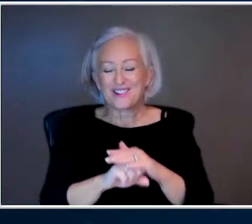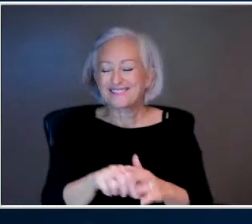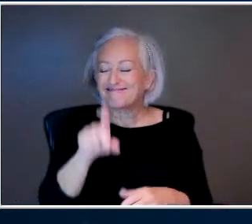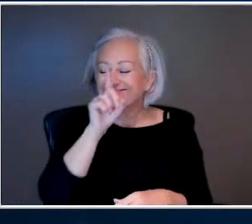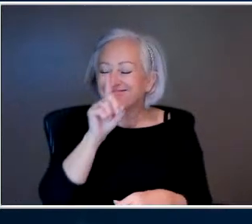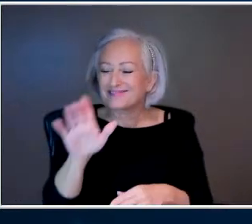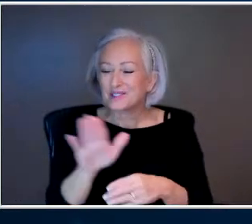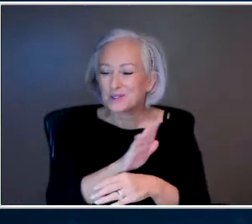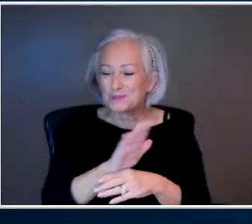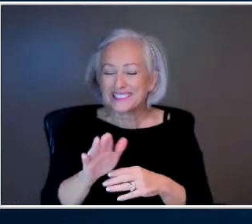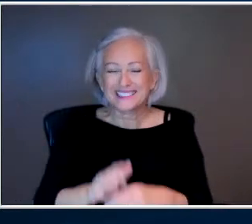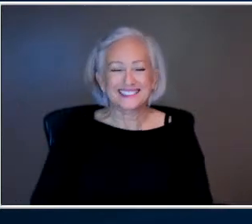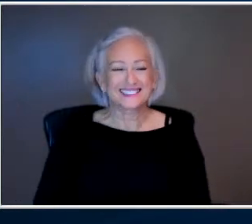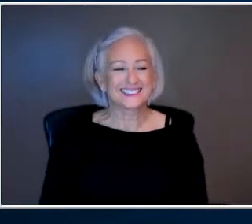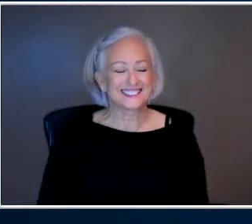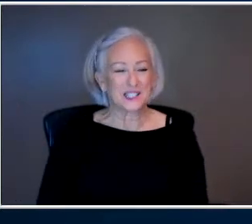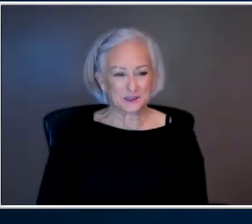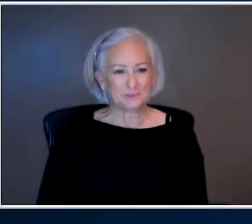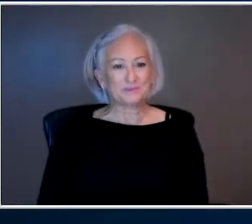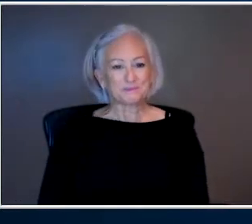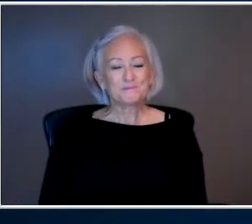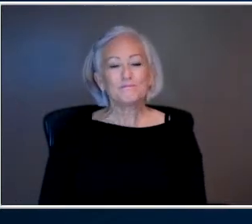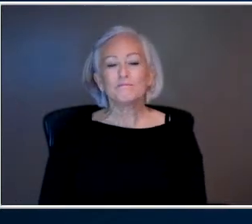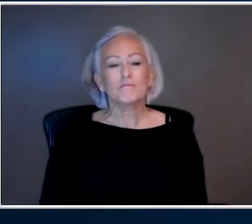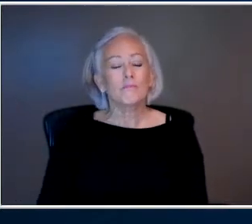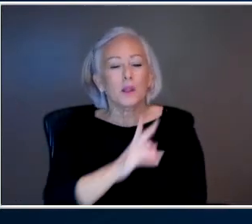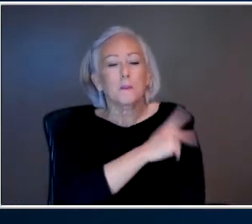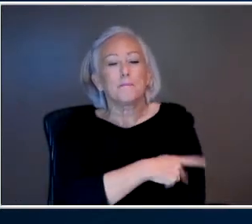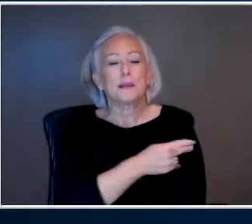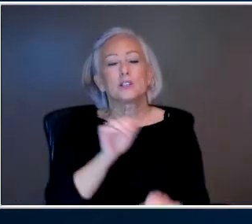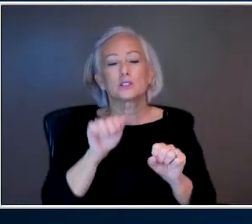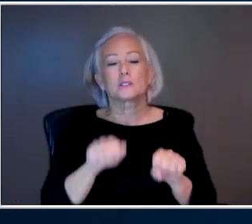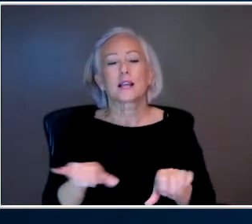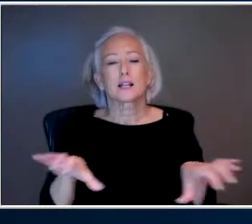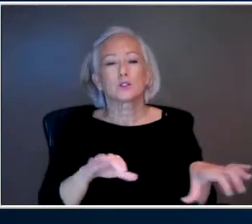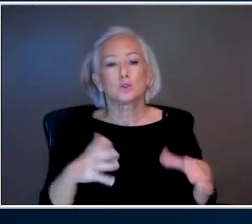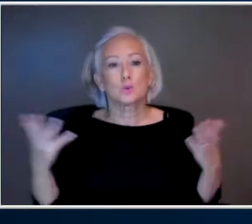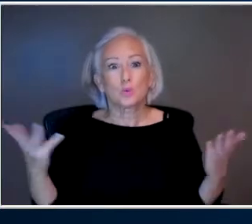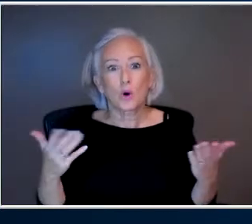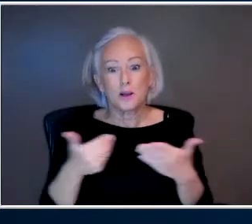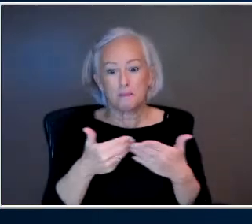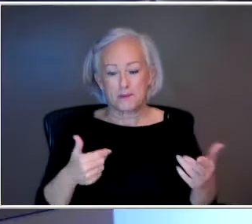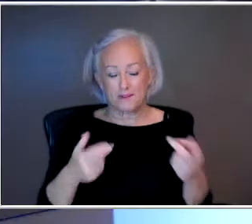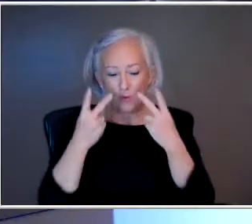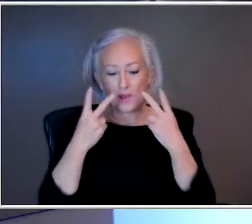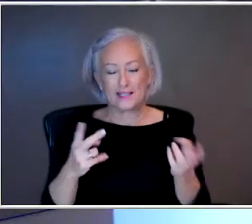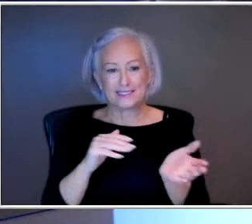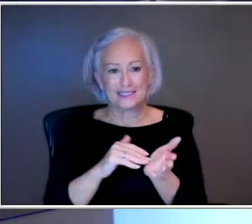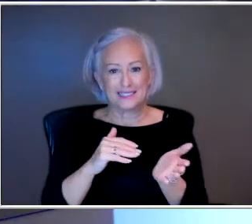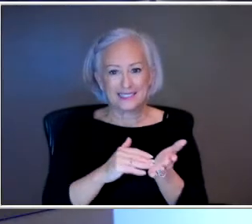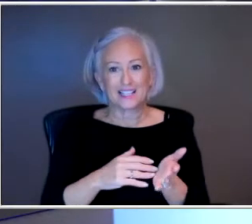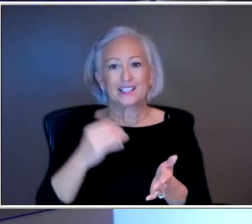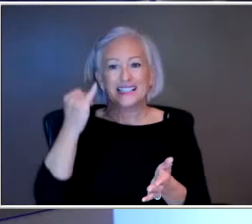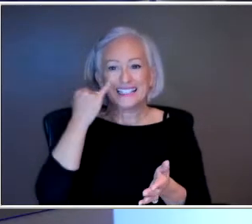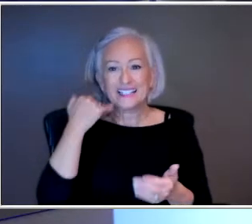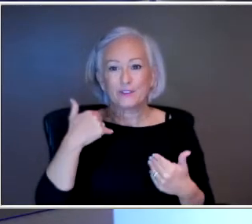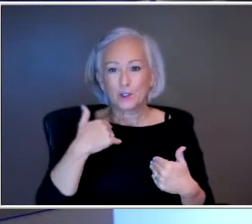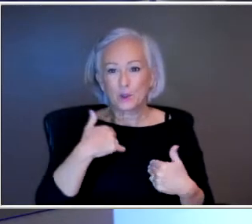Yen is, what could patients do before seeing a doctor if you have a stroke or a blood clot? So I don't know if that's